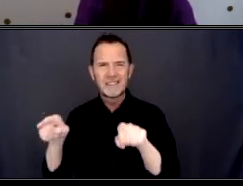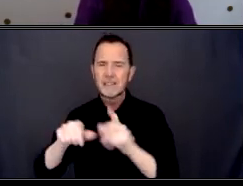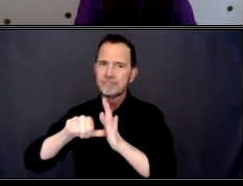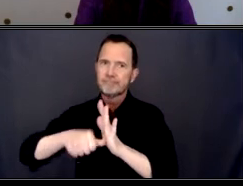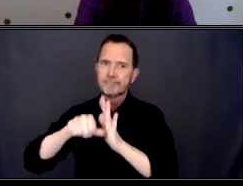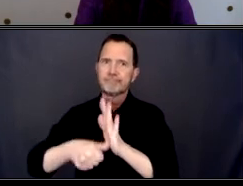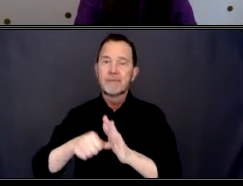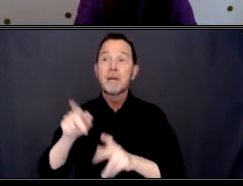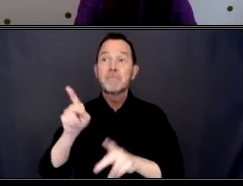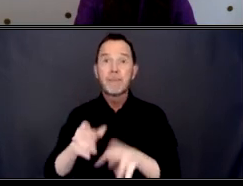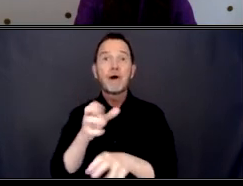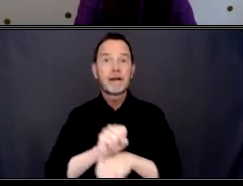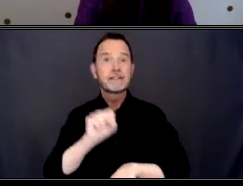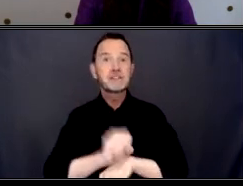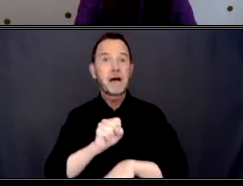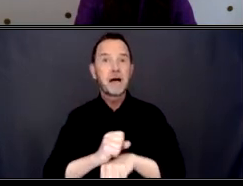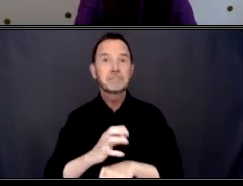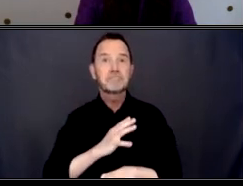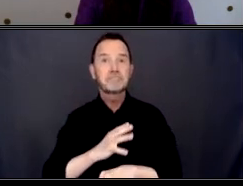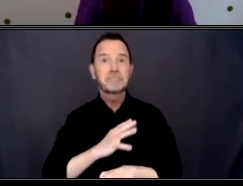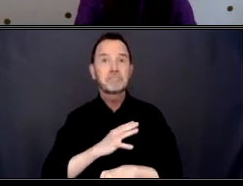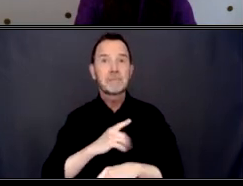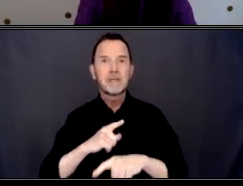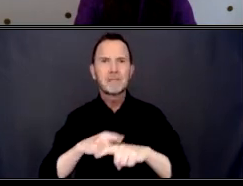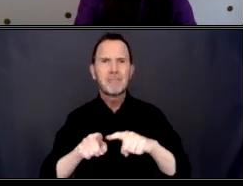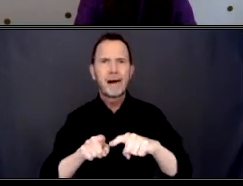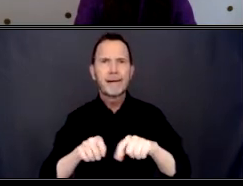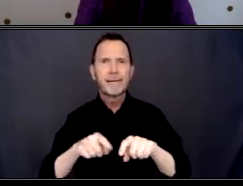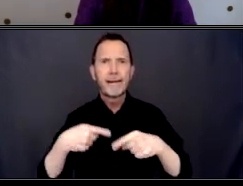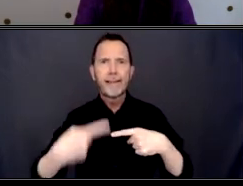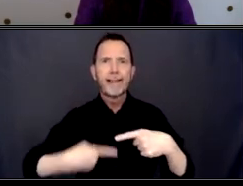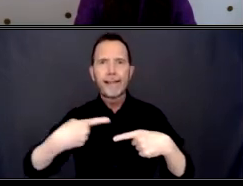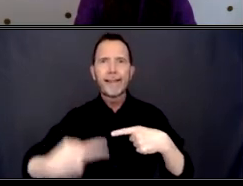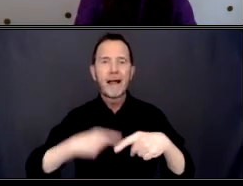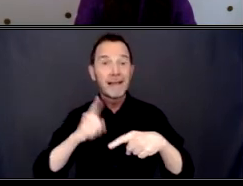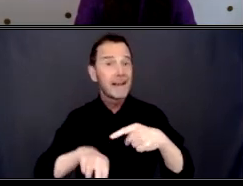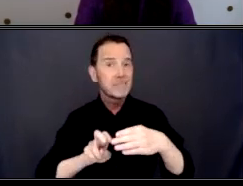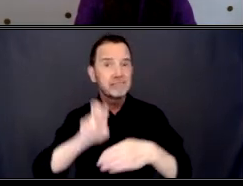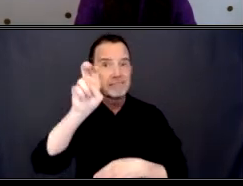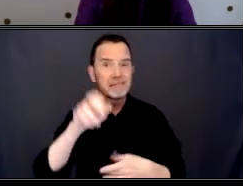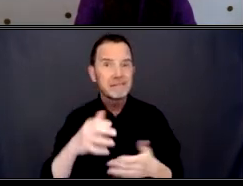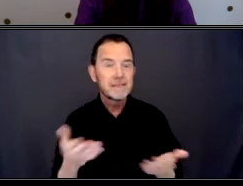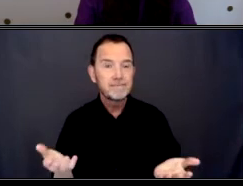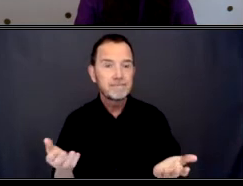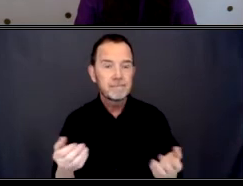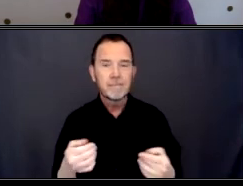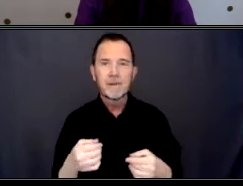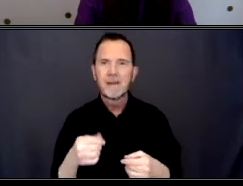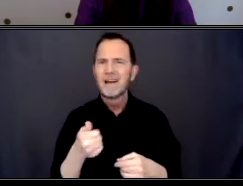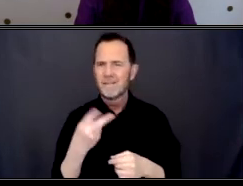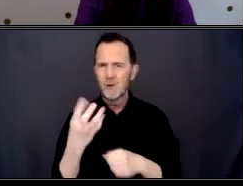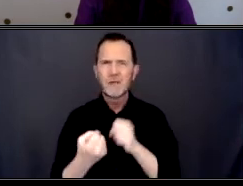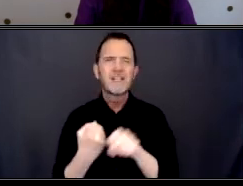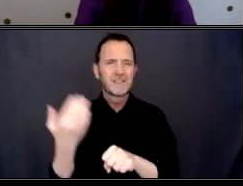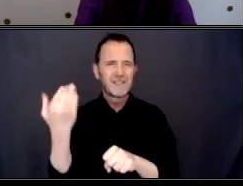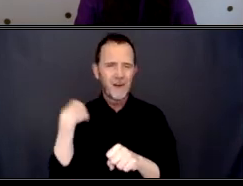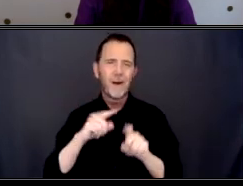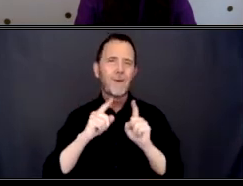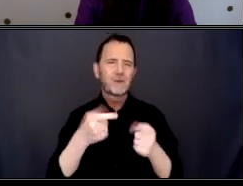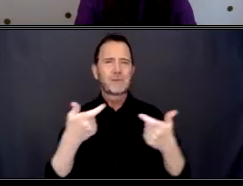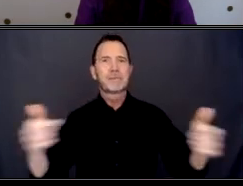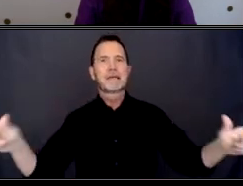advancement. When I was at a conference a couple years ago, and a gentleman said to me, look, I did not tell folks I had a disability before they hired me. And